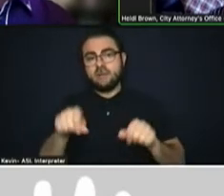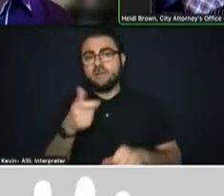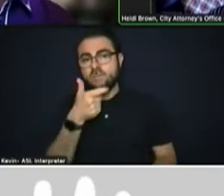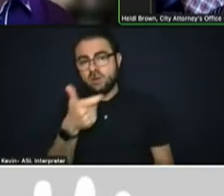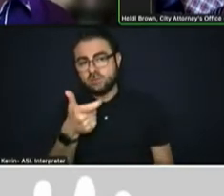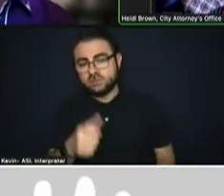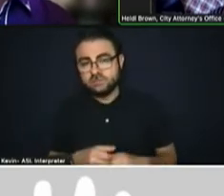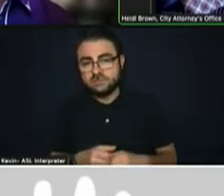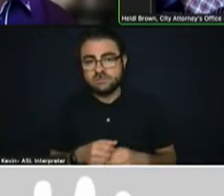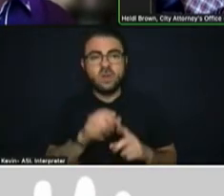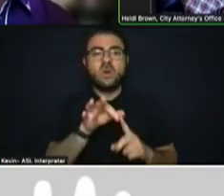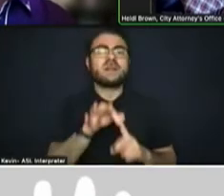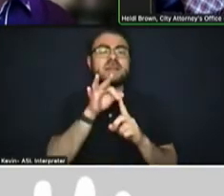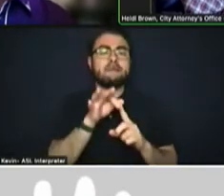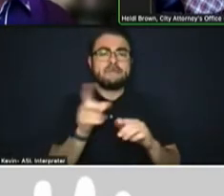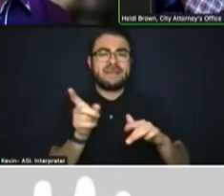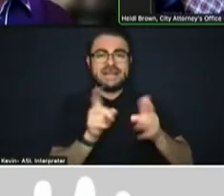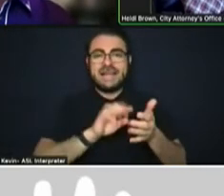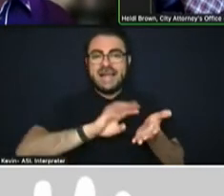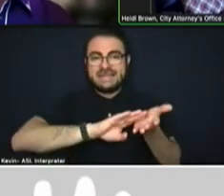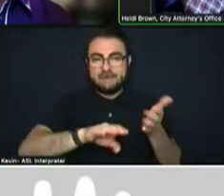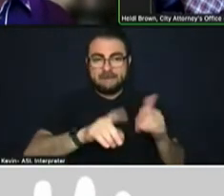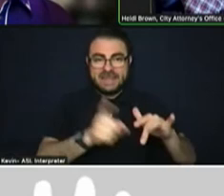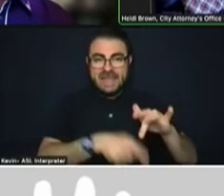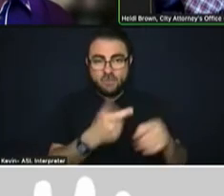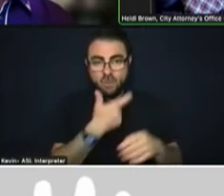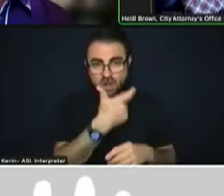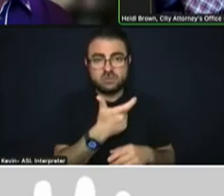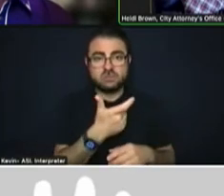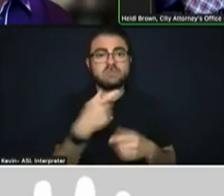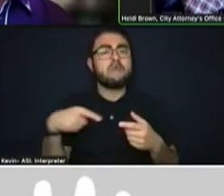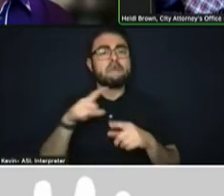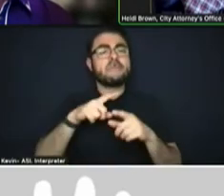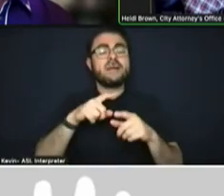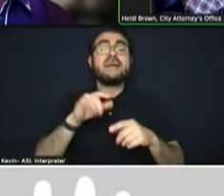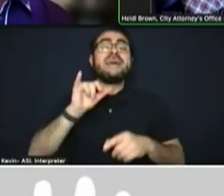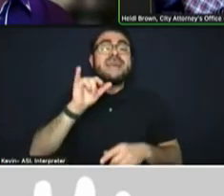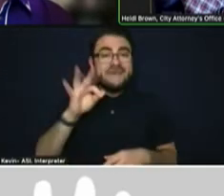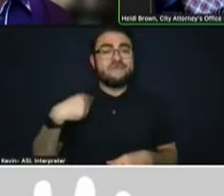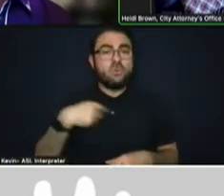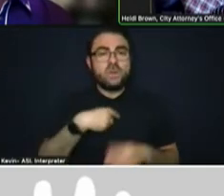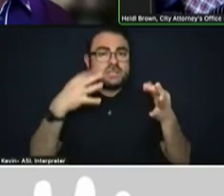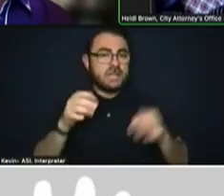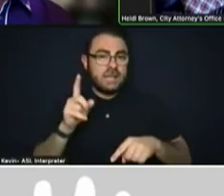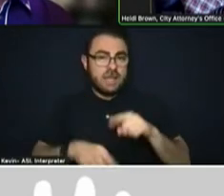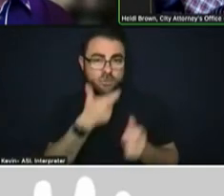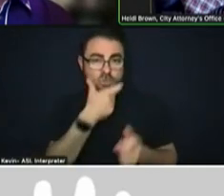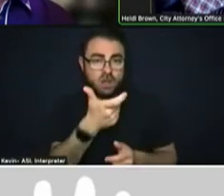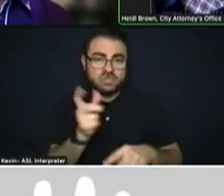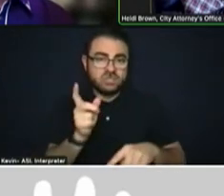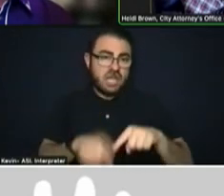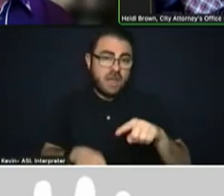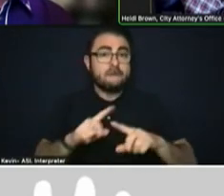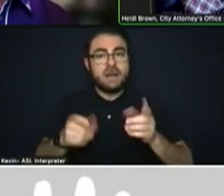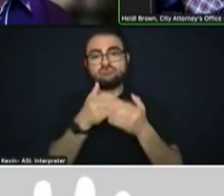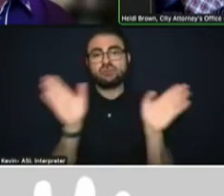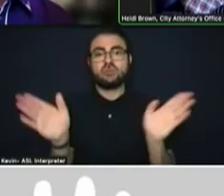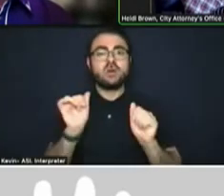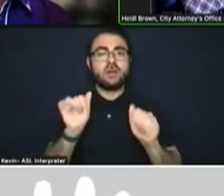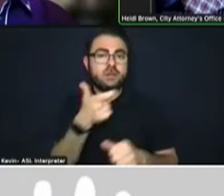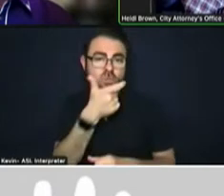information we had received and counsel's interest was to have certain limitations on uses of